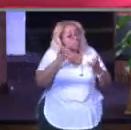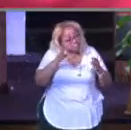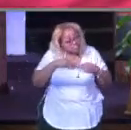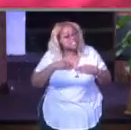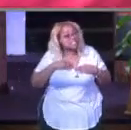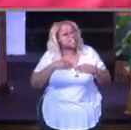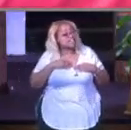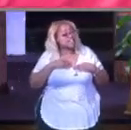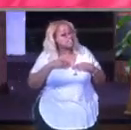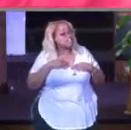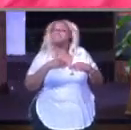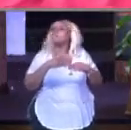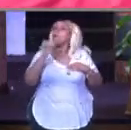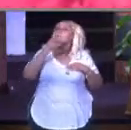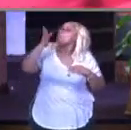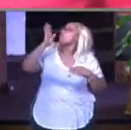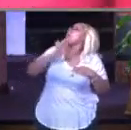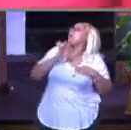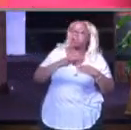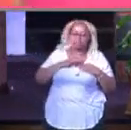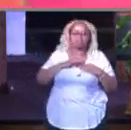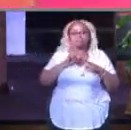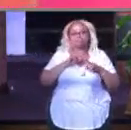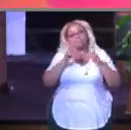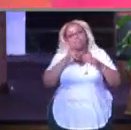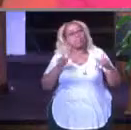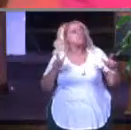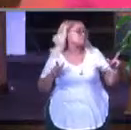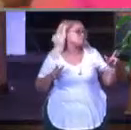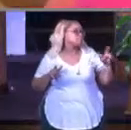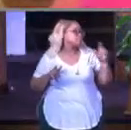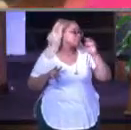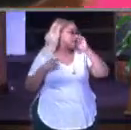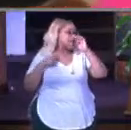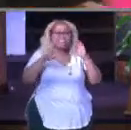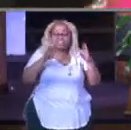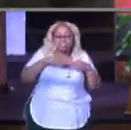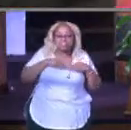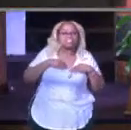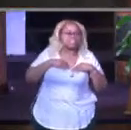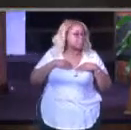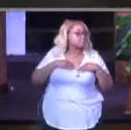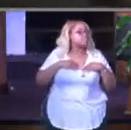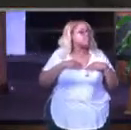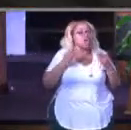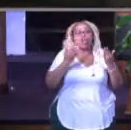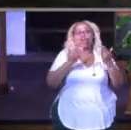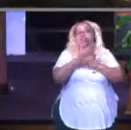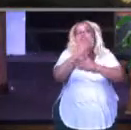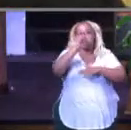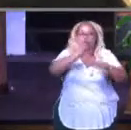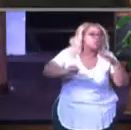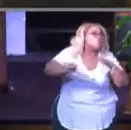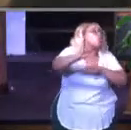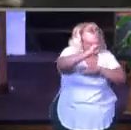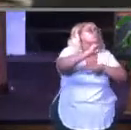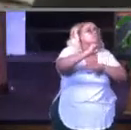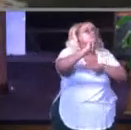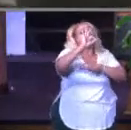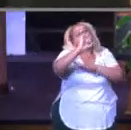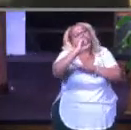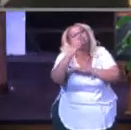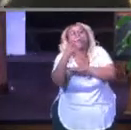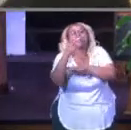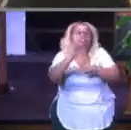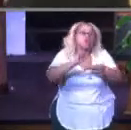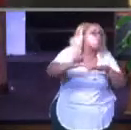to receive. Oh God, I need to receive a new anointing, a